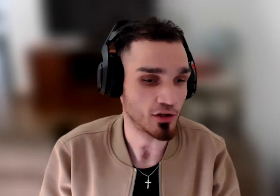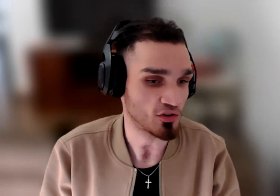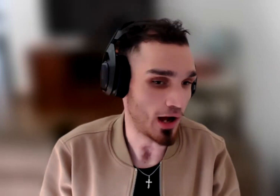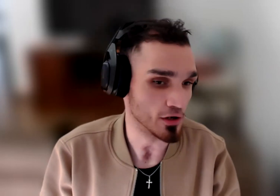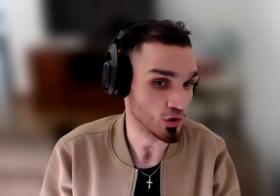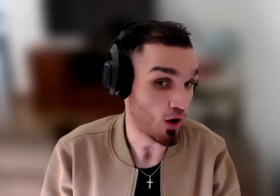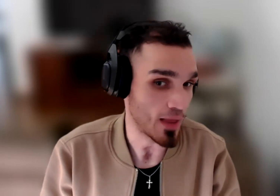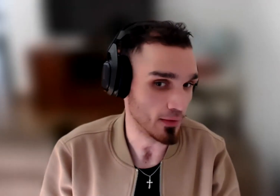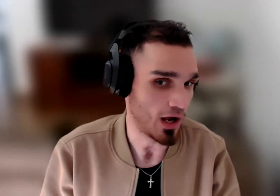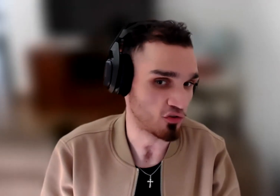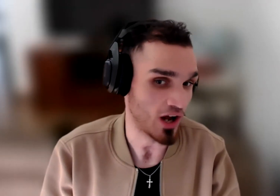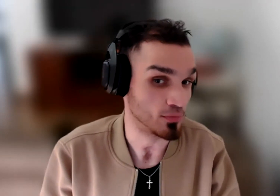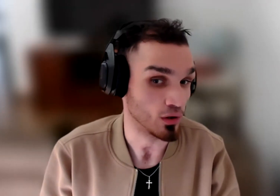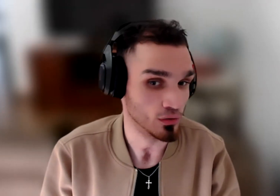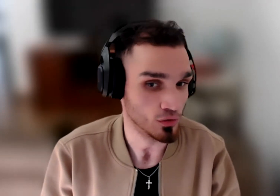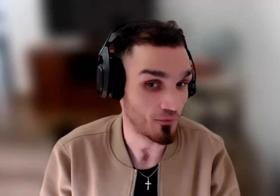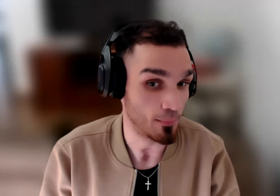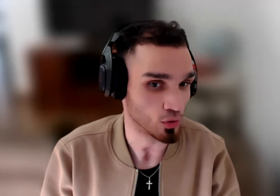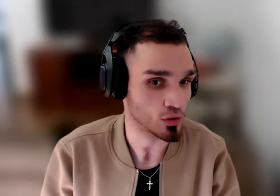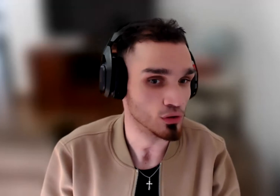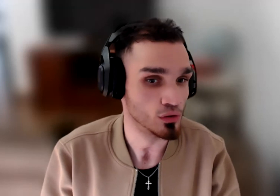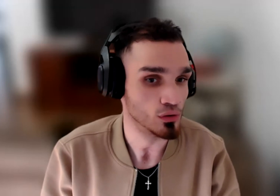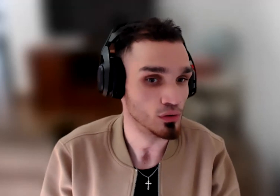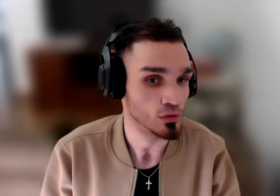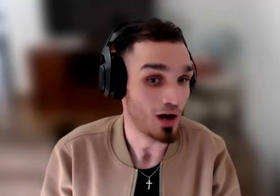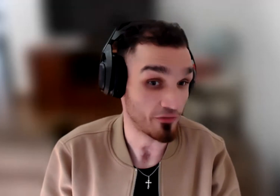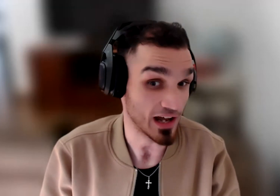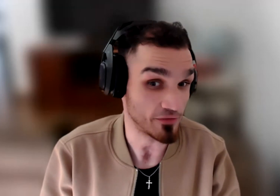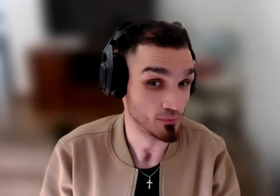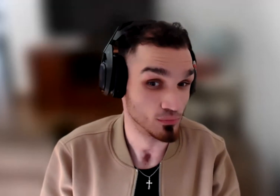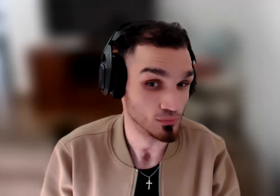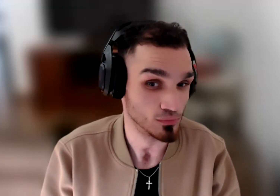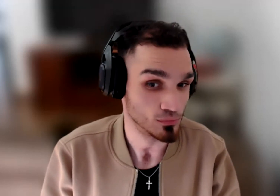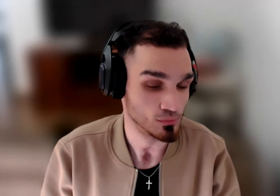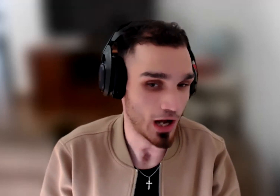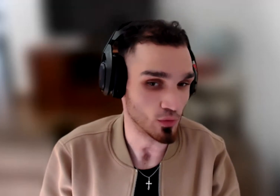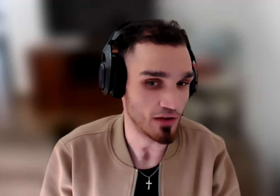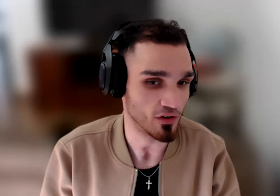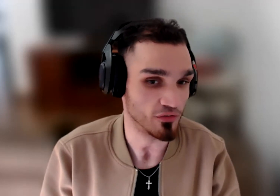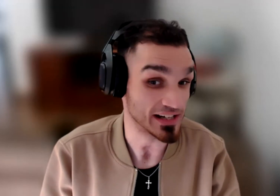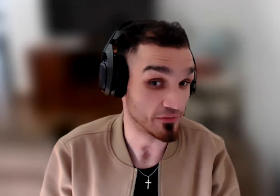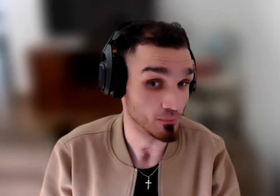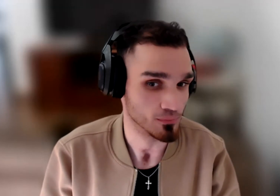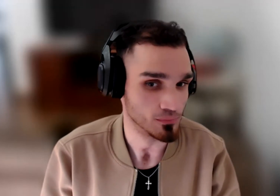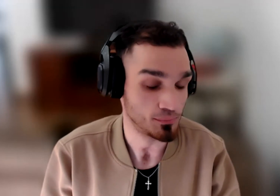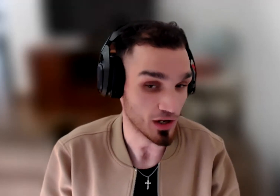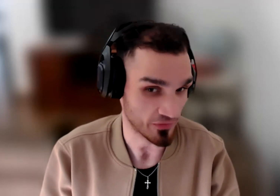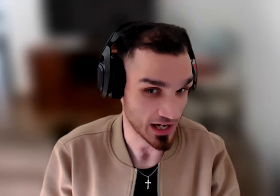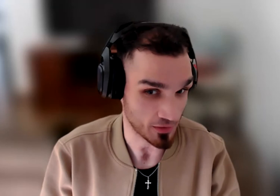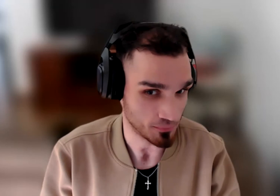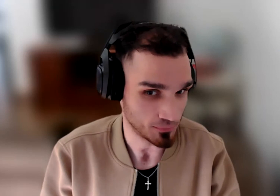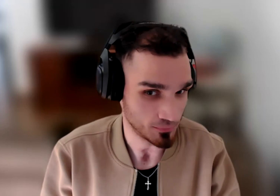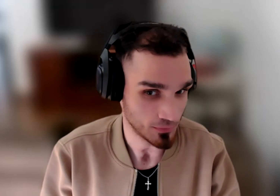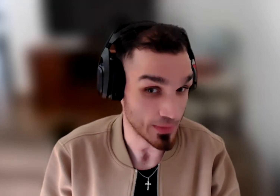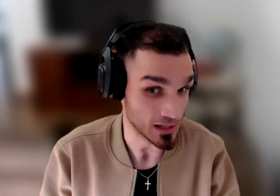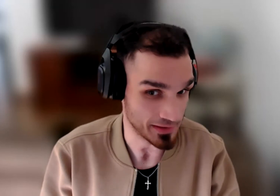I decided to write the last chapter of that book. I forgave him. I will never forgive him, but I forgave